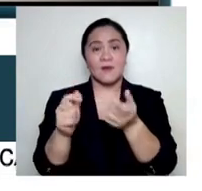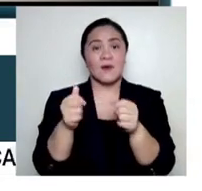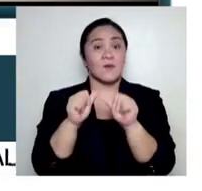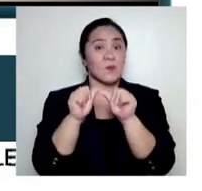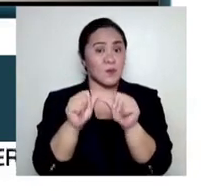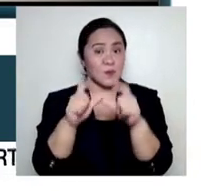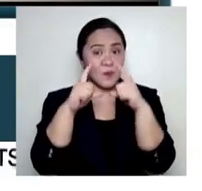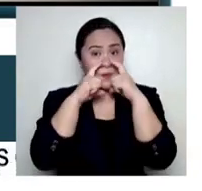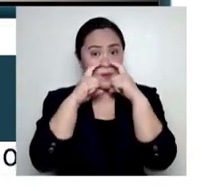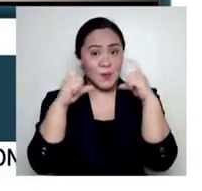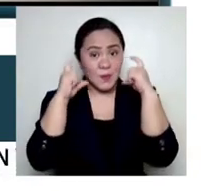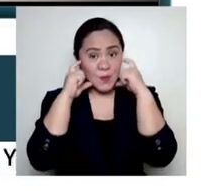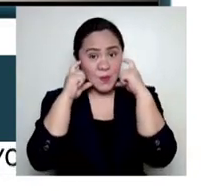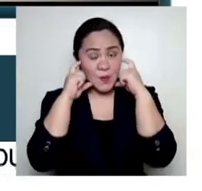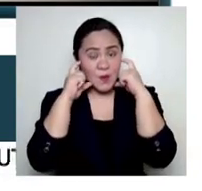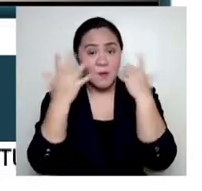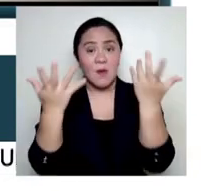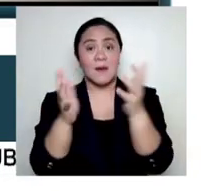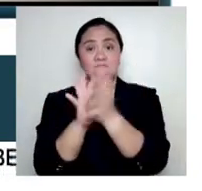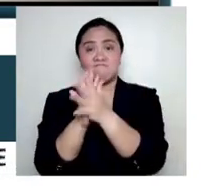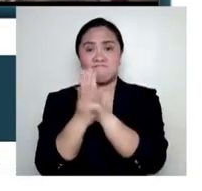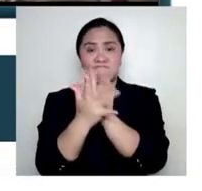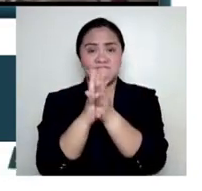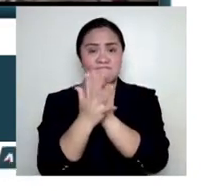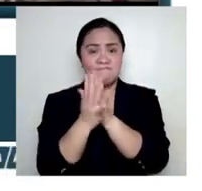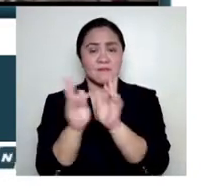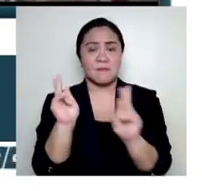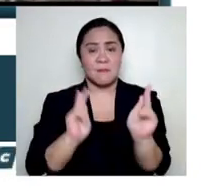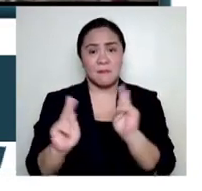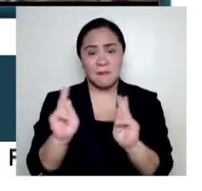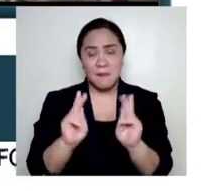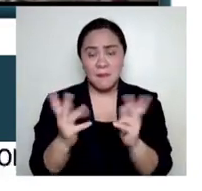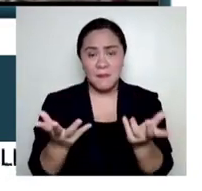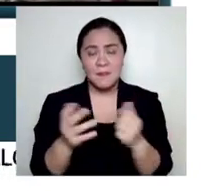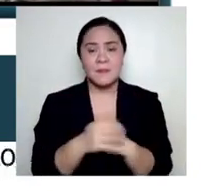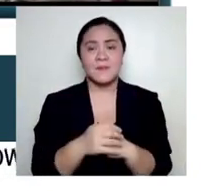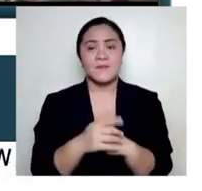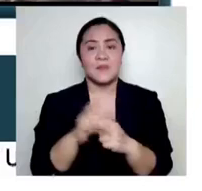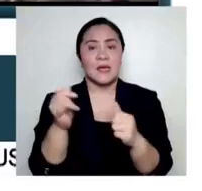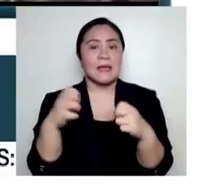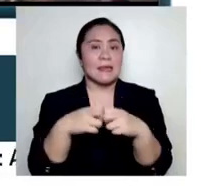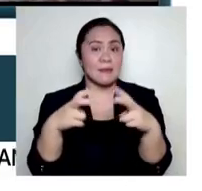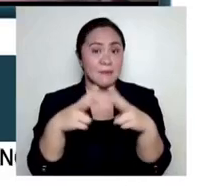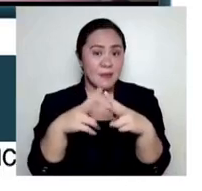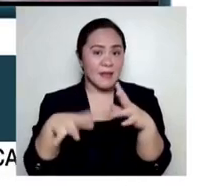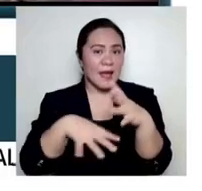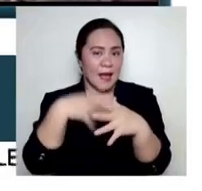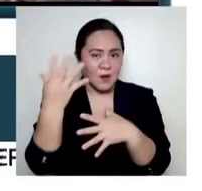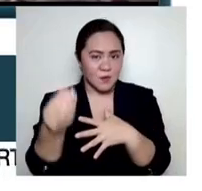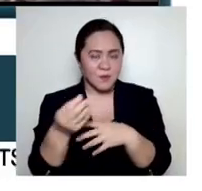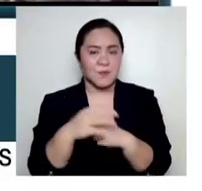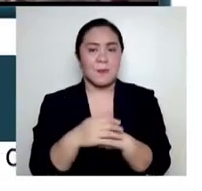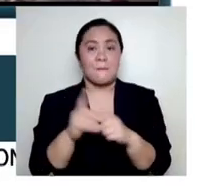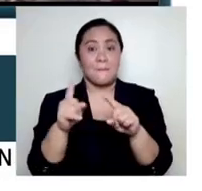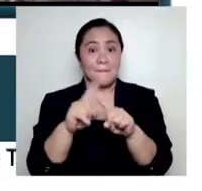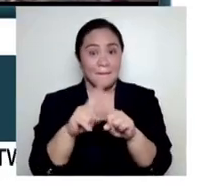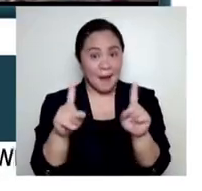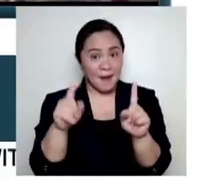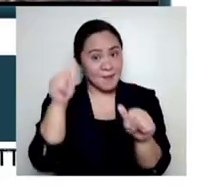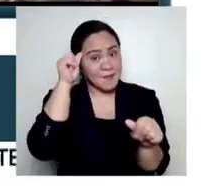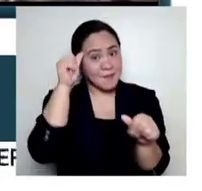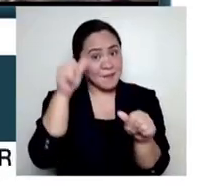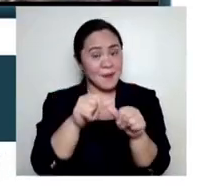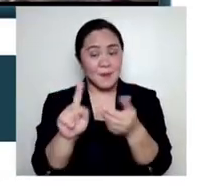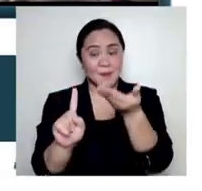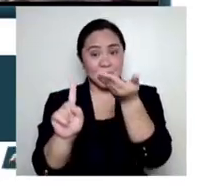face mask in crowded areas, even if this is an outdoor activity. But then again, a person will